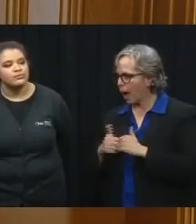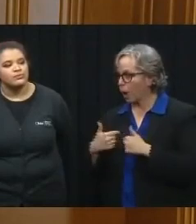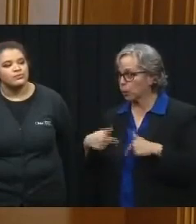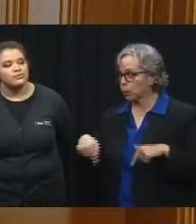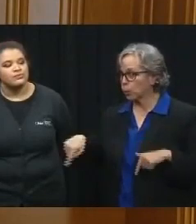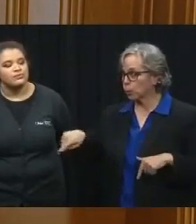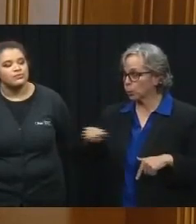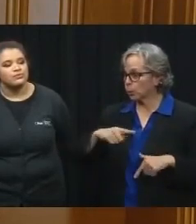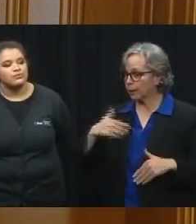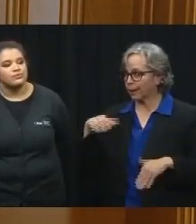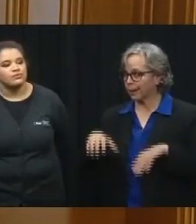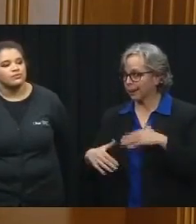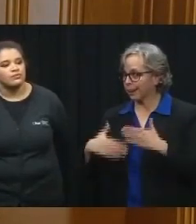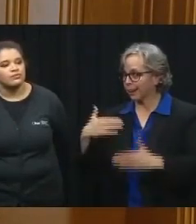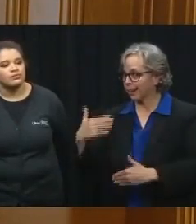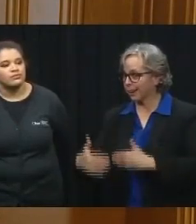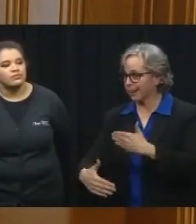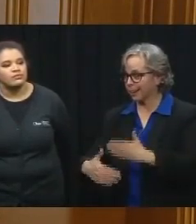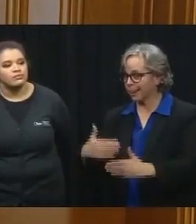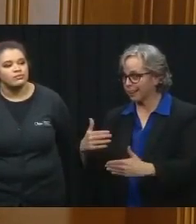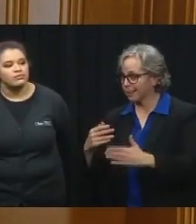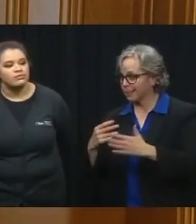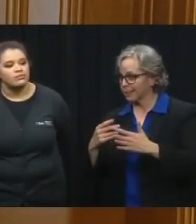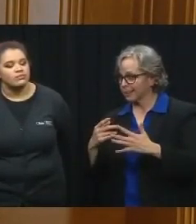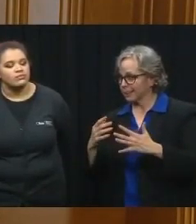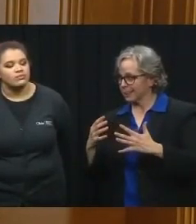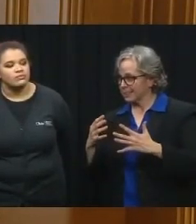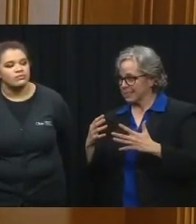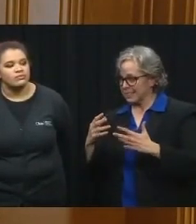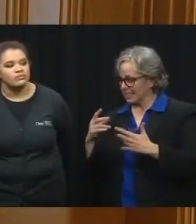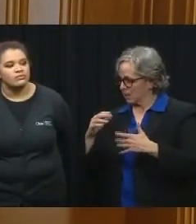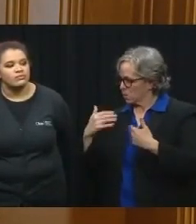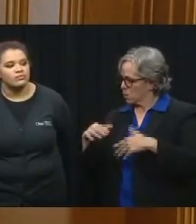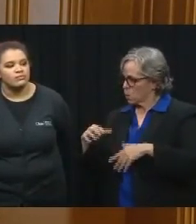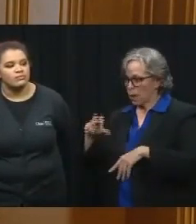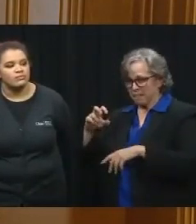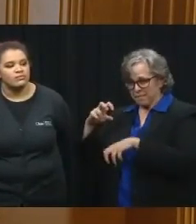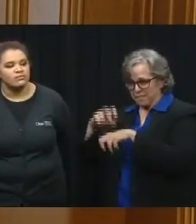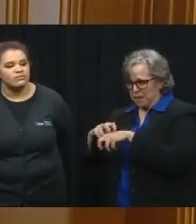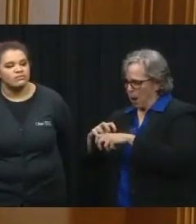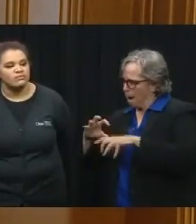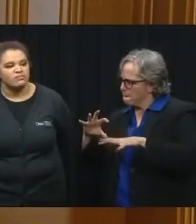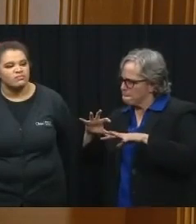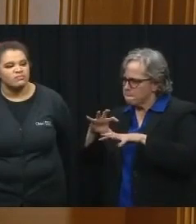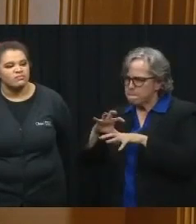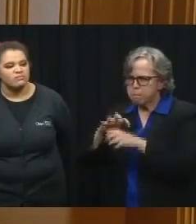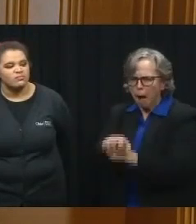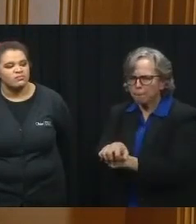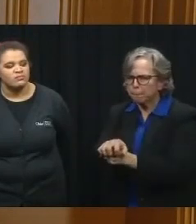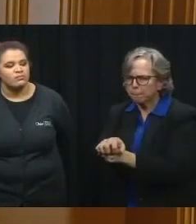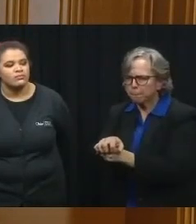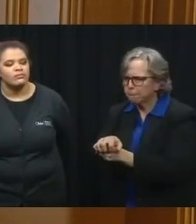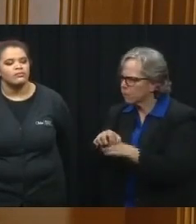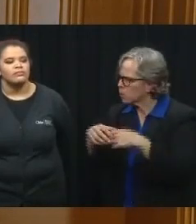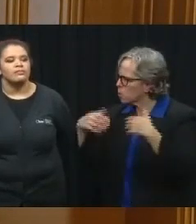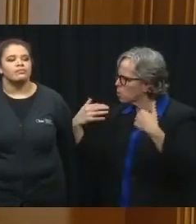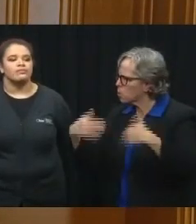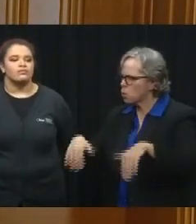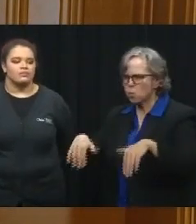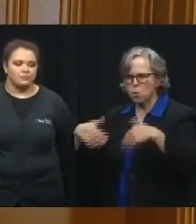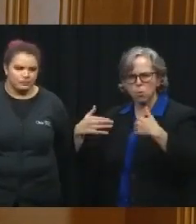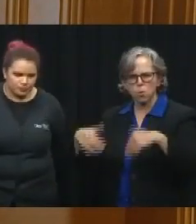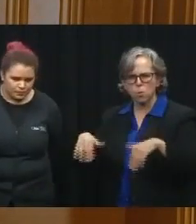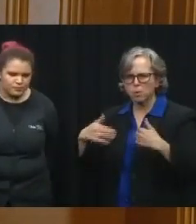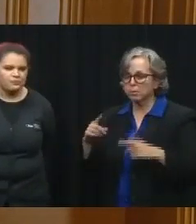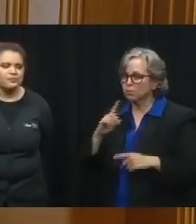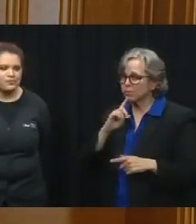insidious invader that has invaded us, and make decisions based upon the best medical evidence